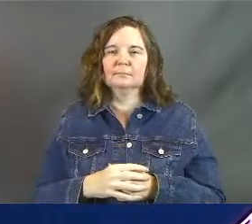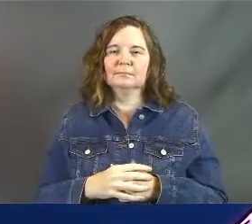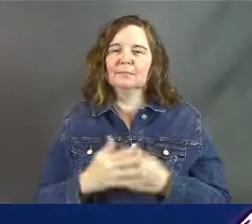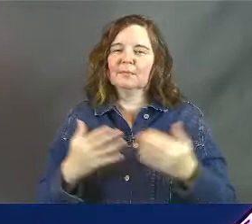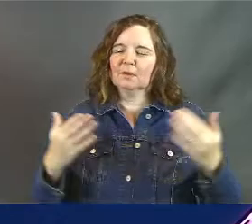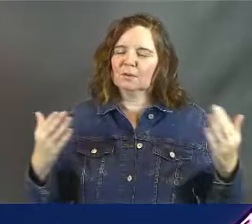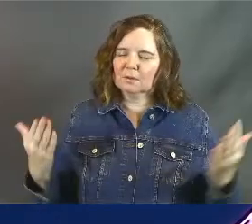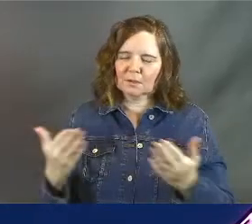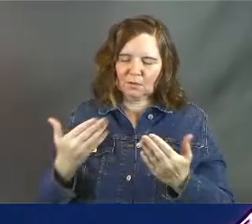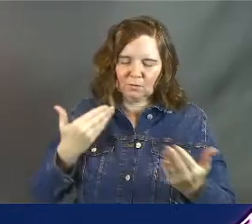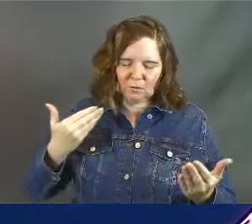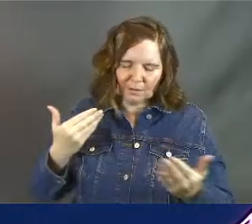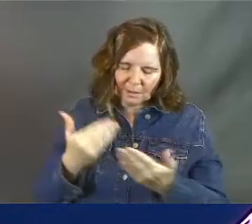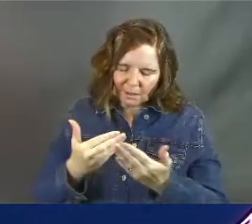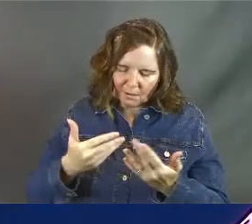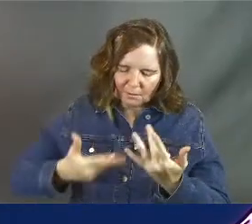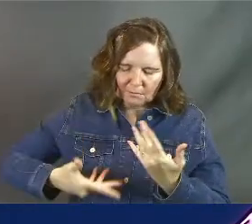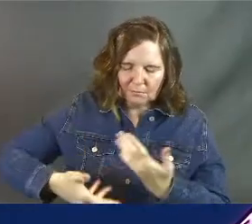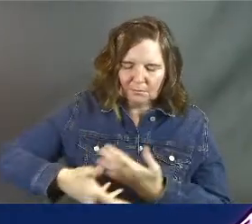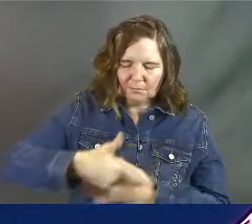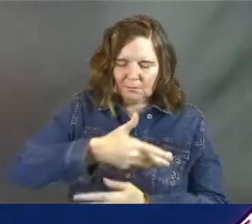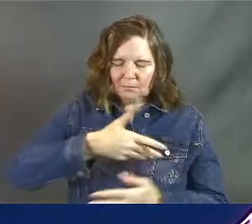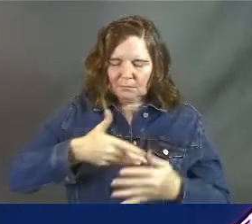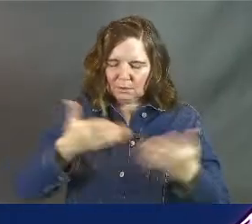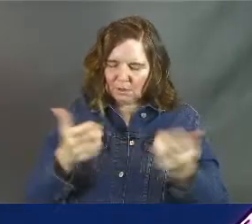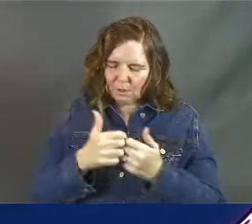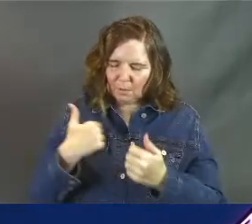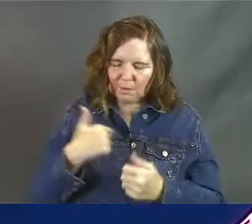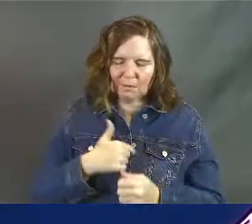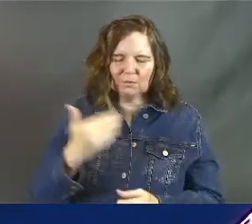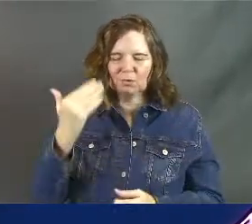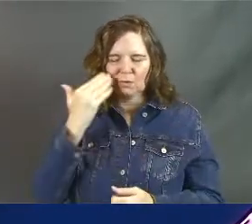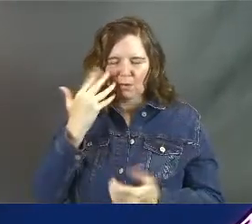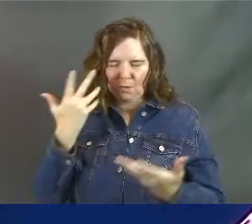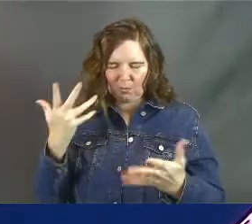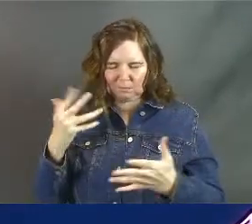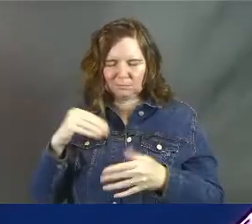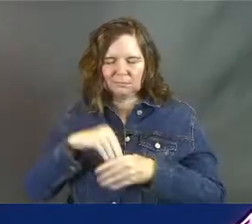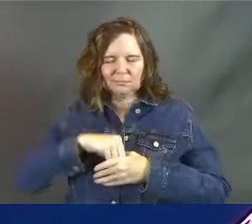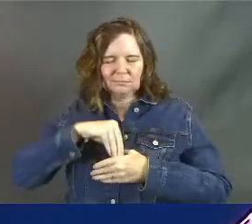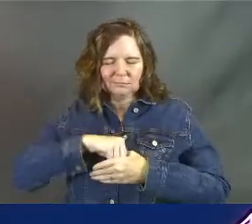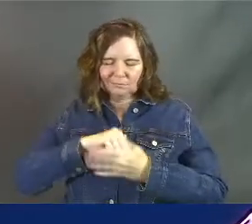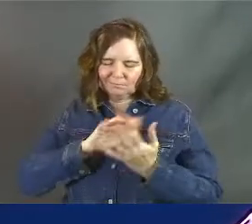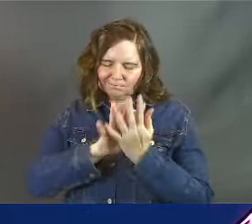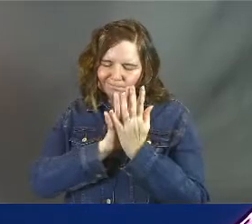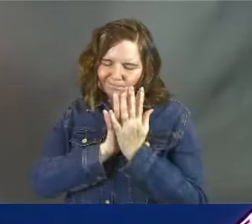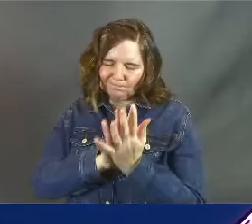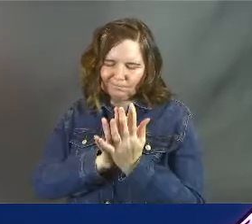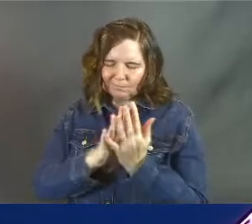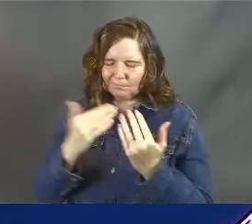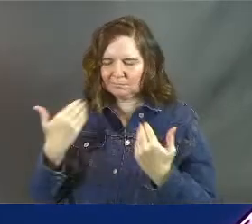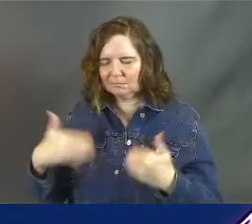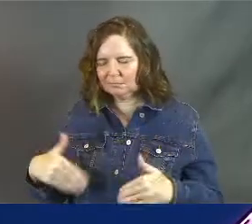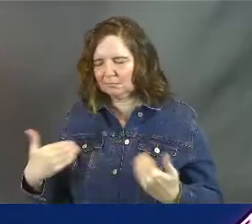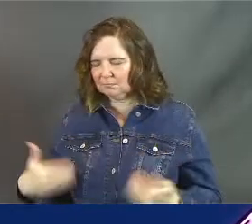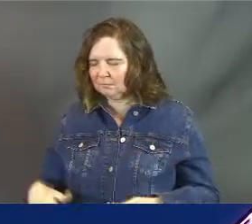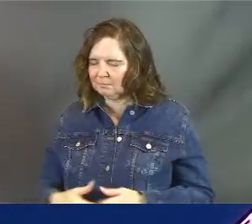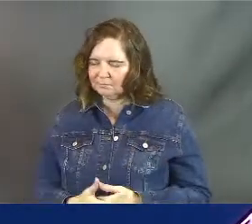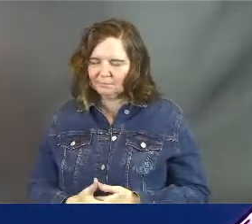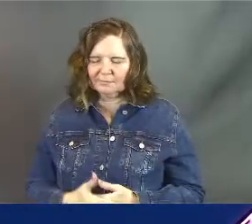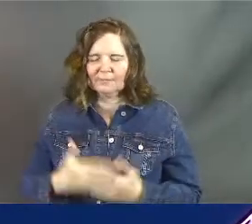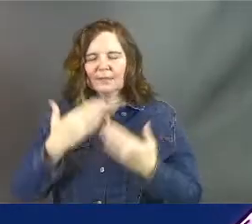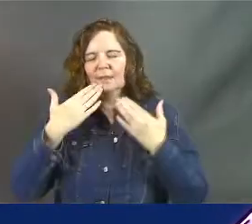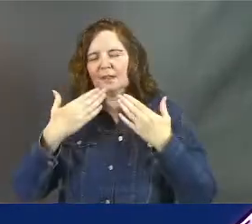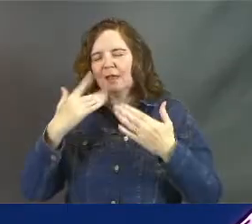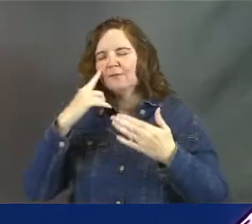that you're near. God, that you're here with us and that you know us all so deeply and so intimately. God,